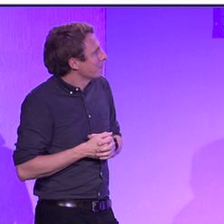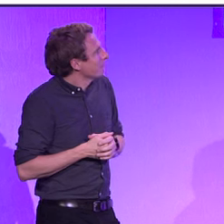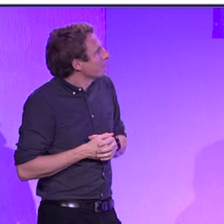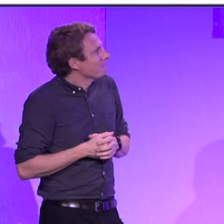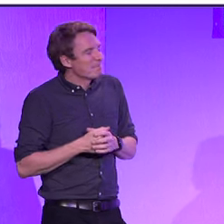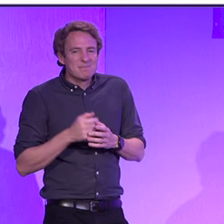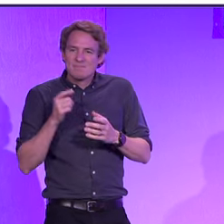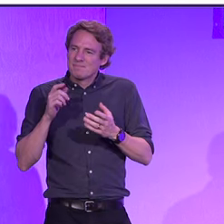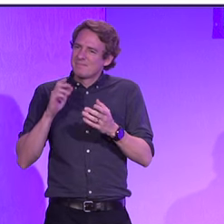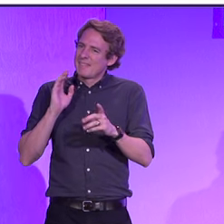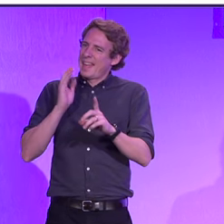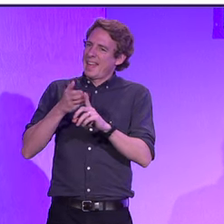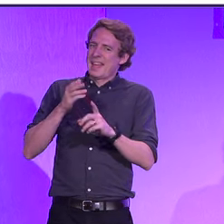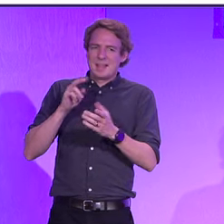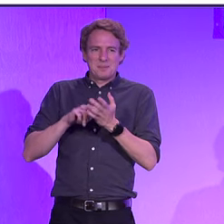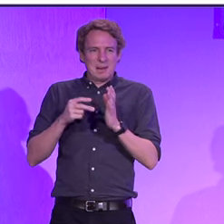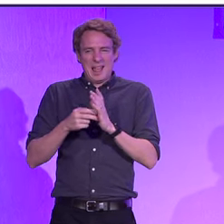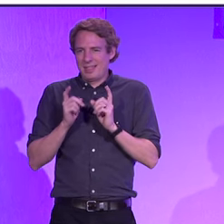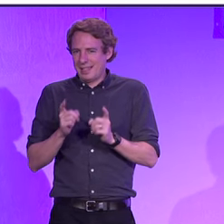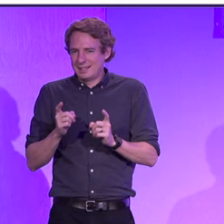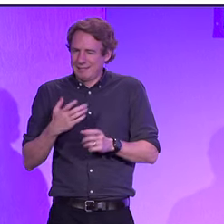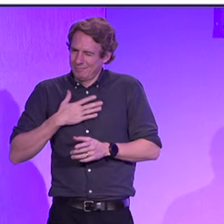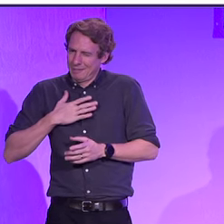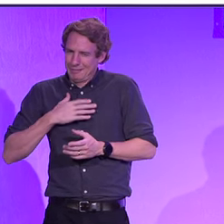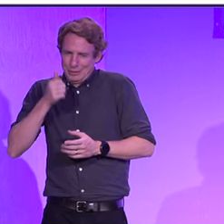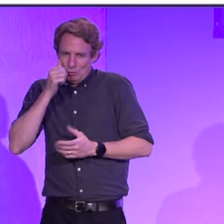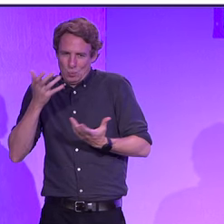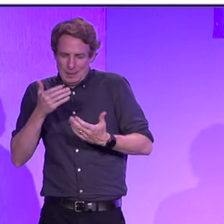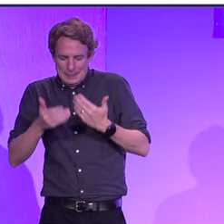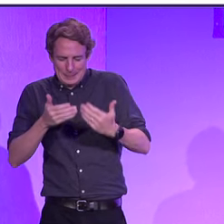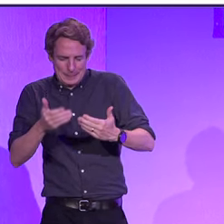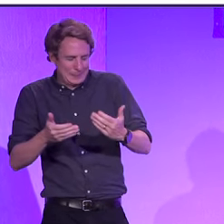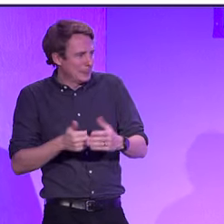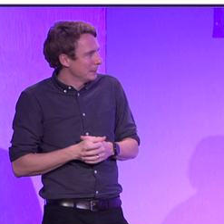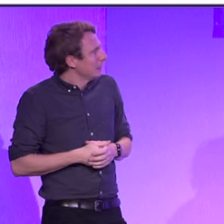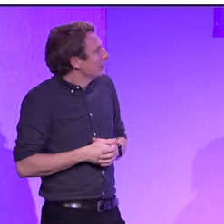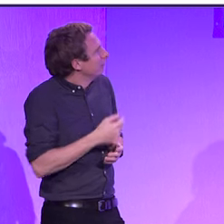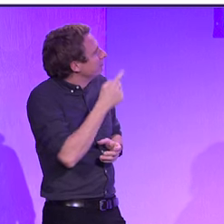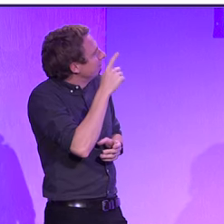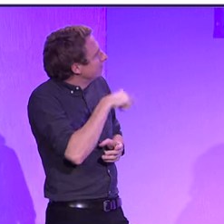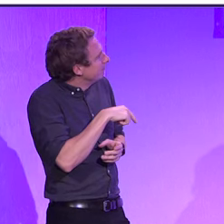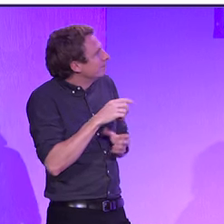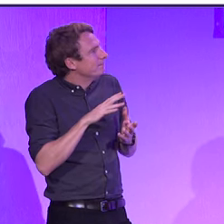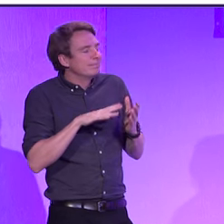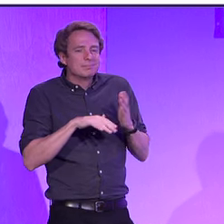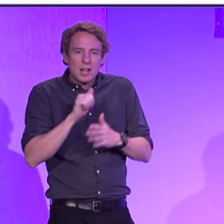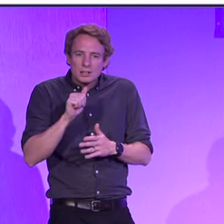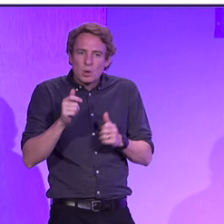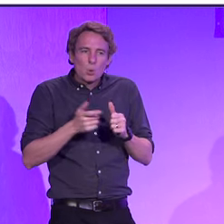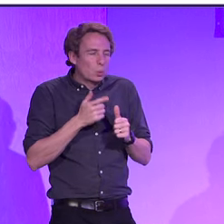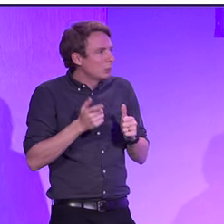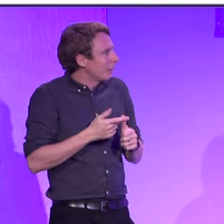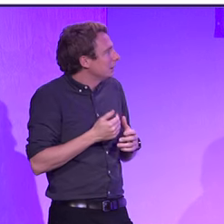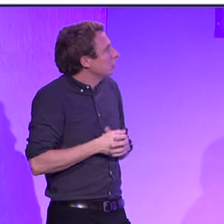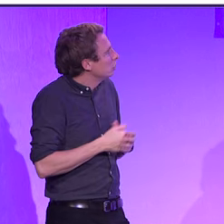to know where the talk is going. So we're gonna touch a little bit on culture and automation and then look at the concept of out of the box